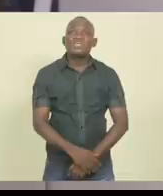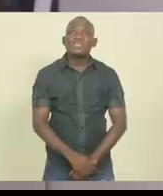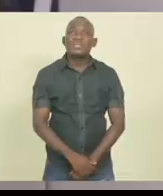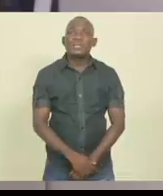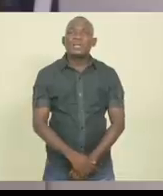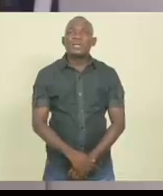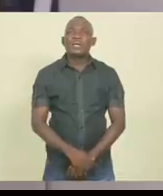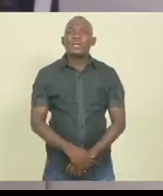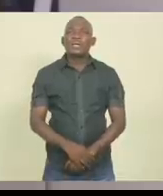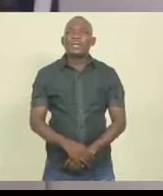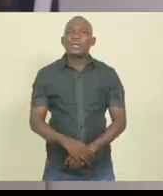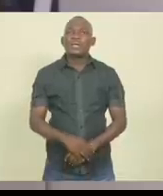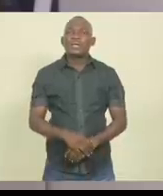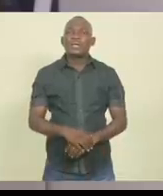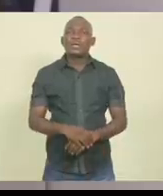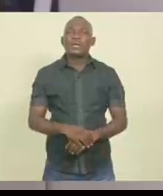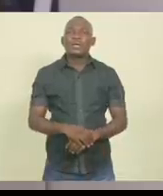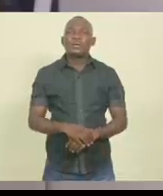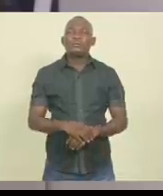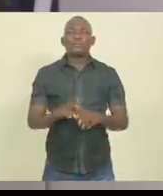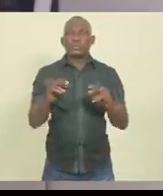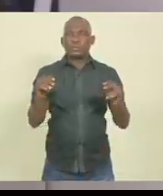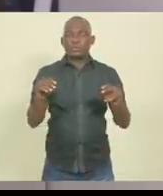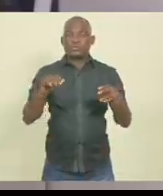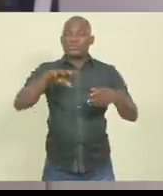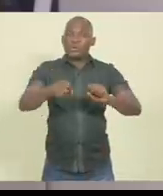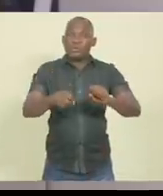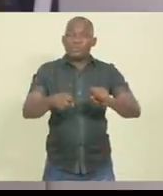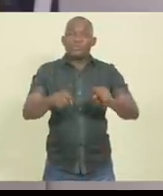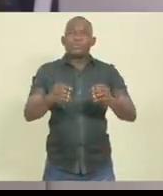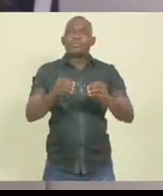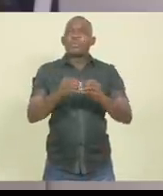It's a little bit more complicated. Well, it's gonna be more complicated than Coco.